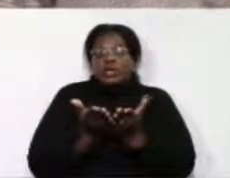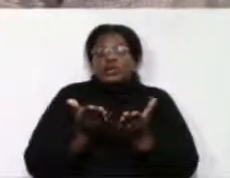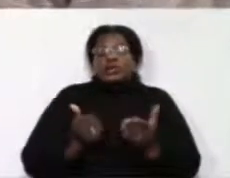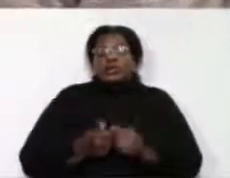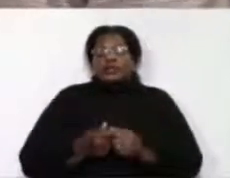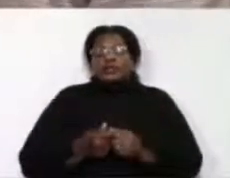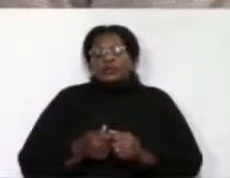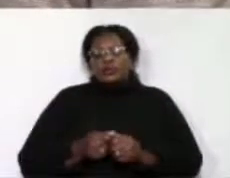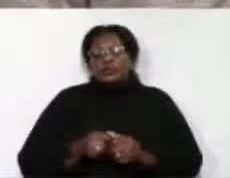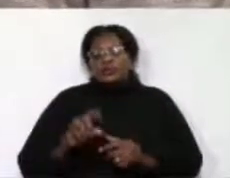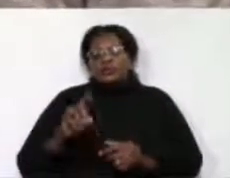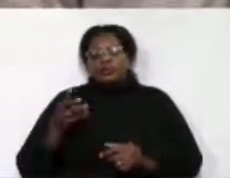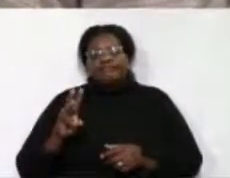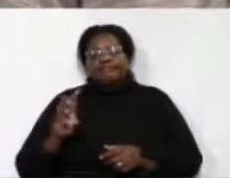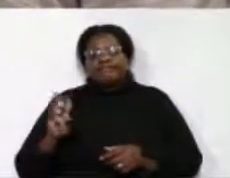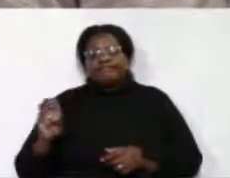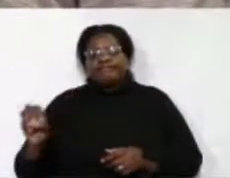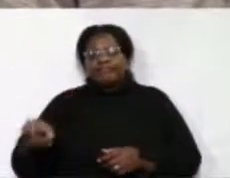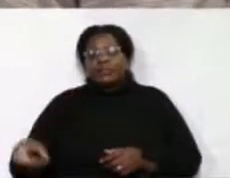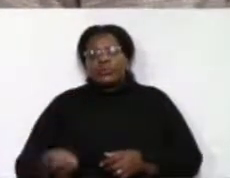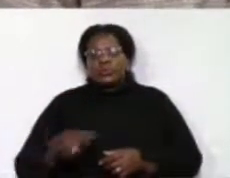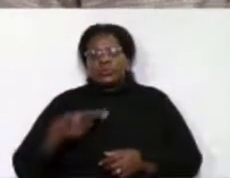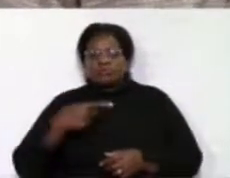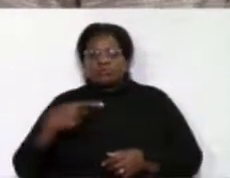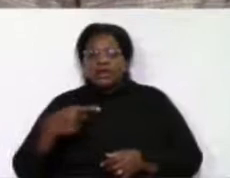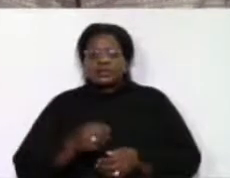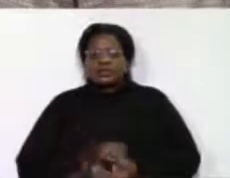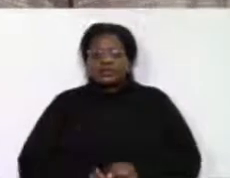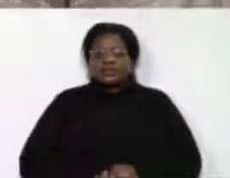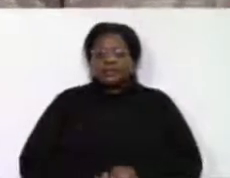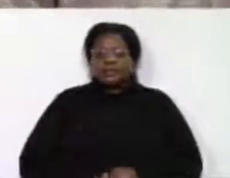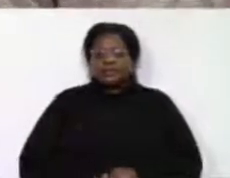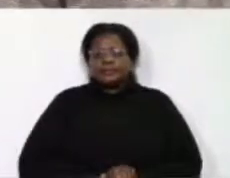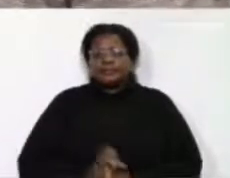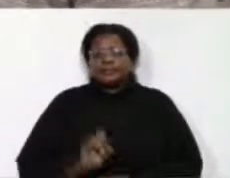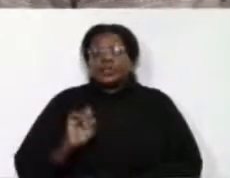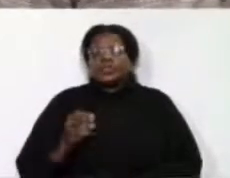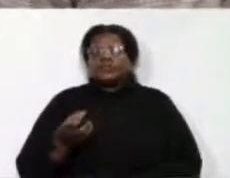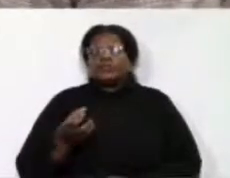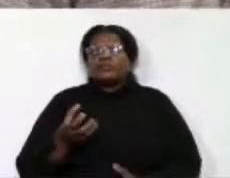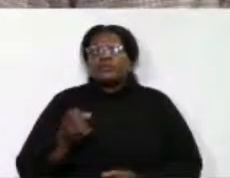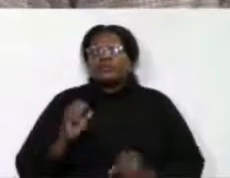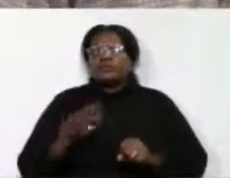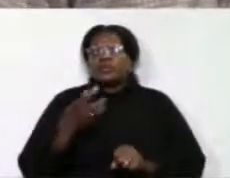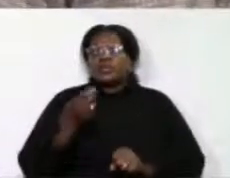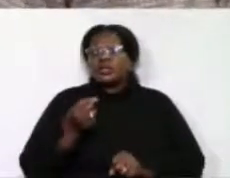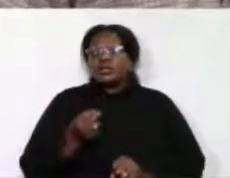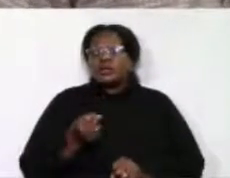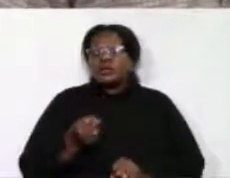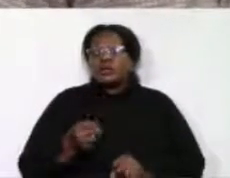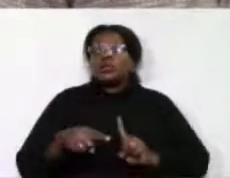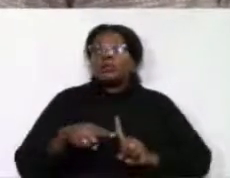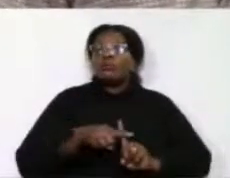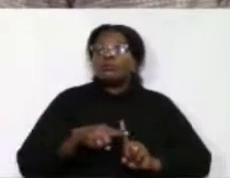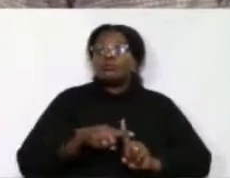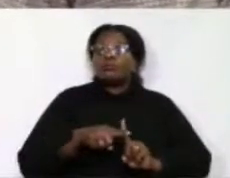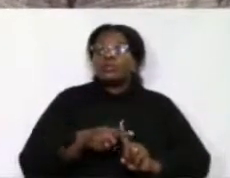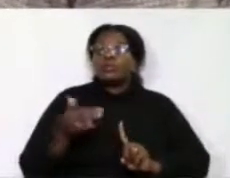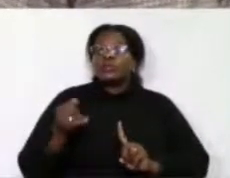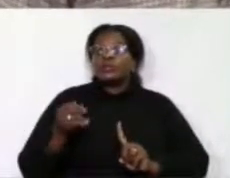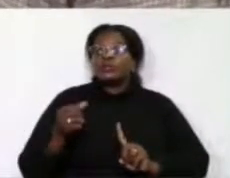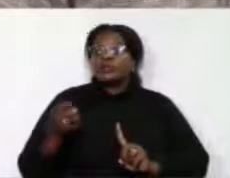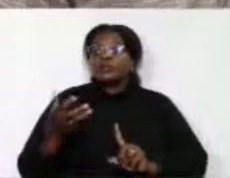100,000. If you add all those up, you would like to get to a positive amount.